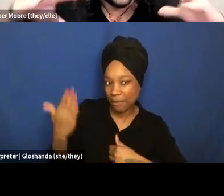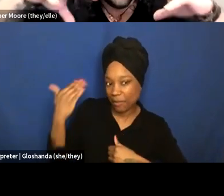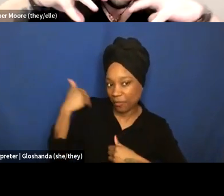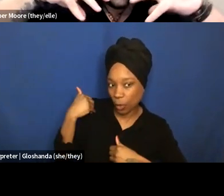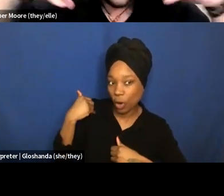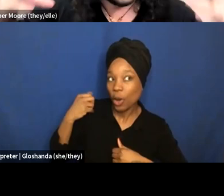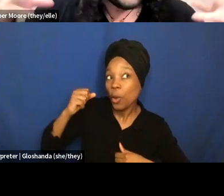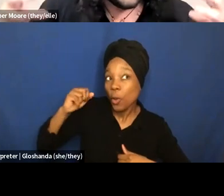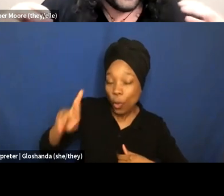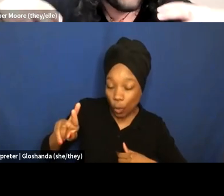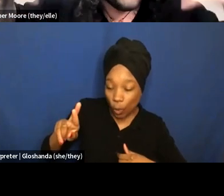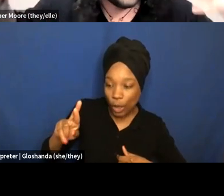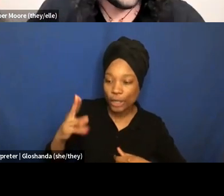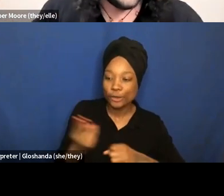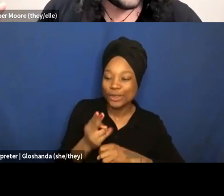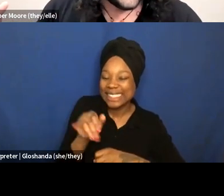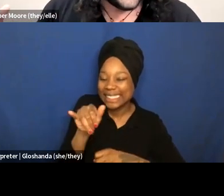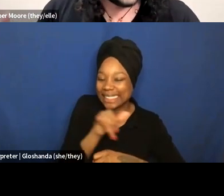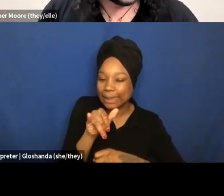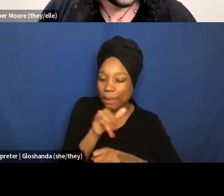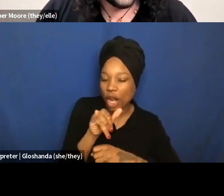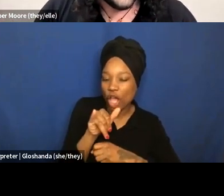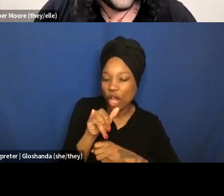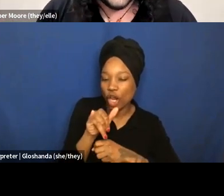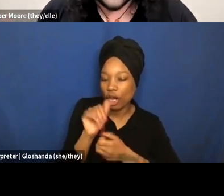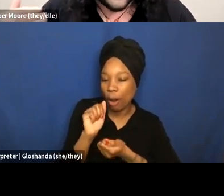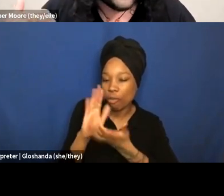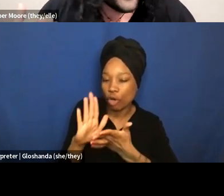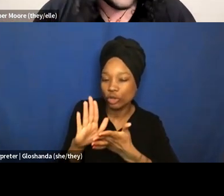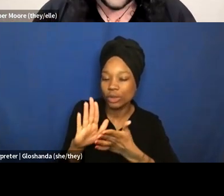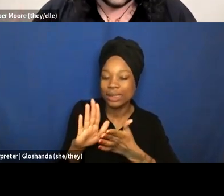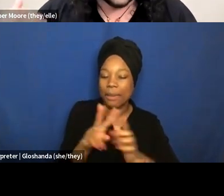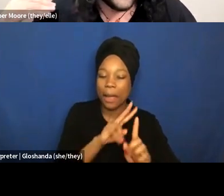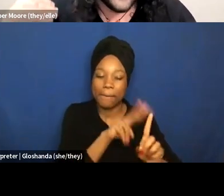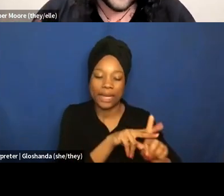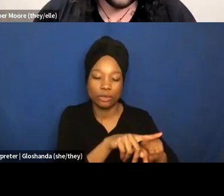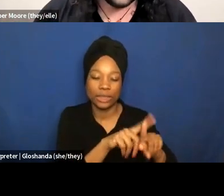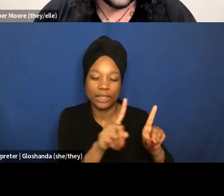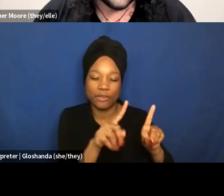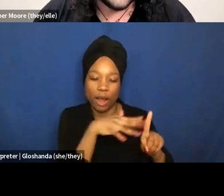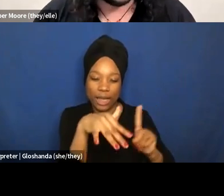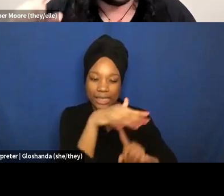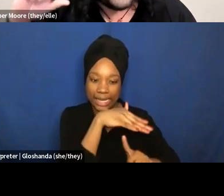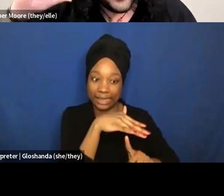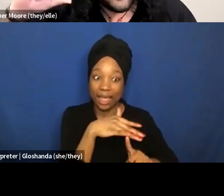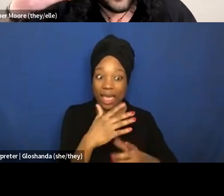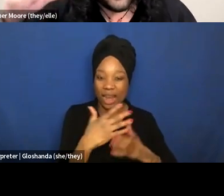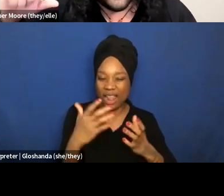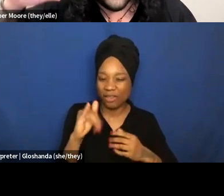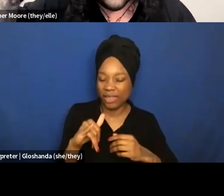using a similar blueprint, but in a different context, right? And a lot of that is slipping under our attention.